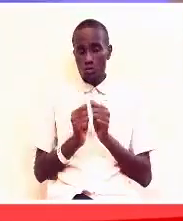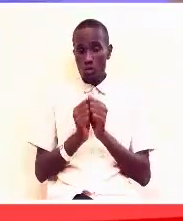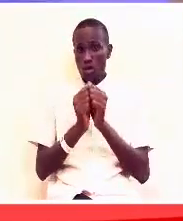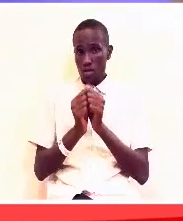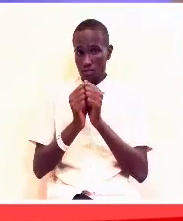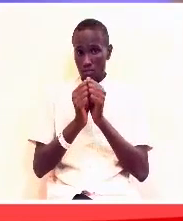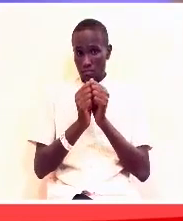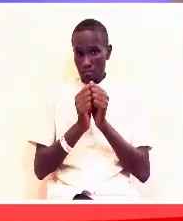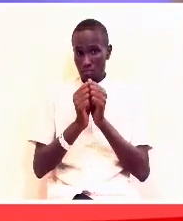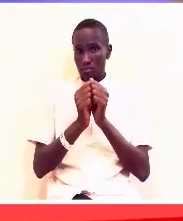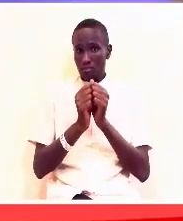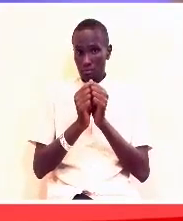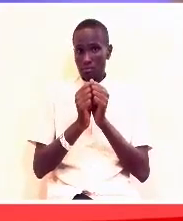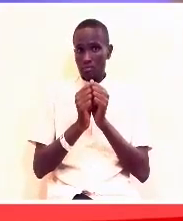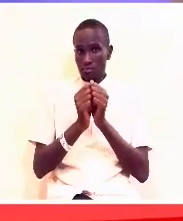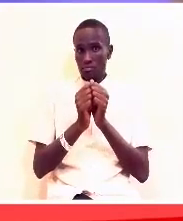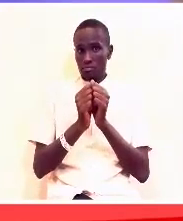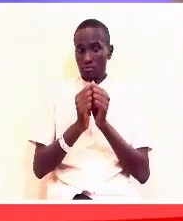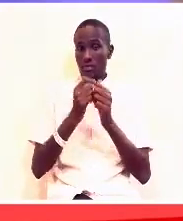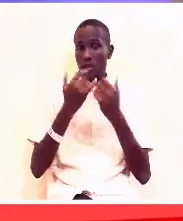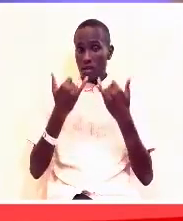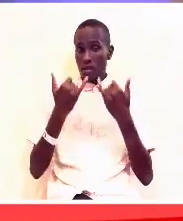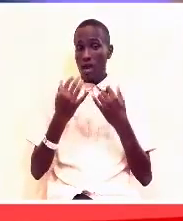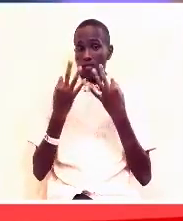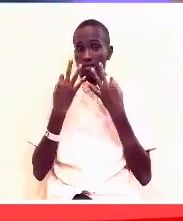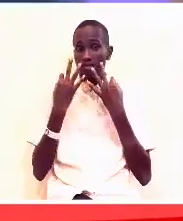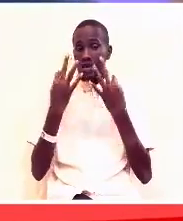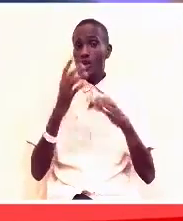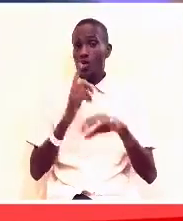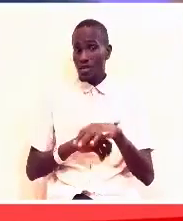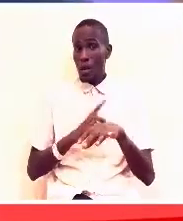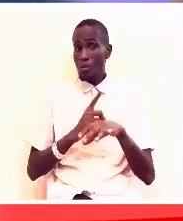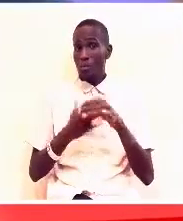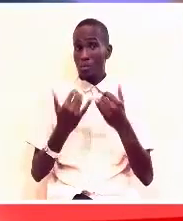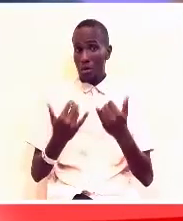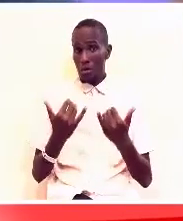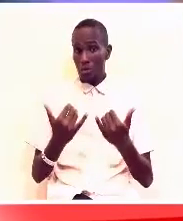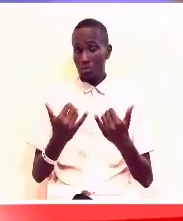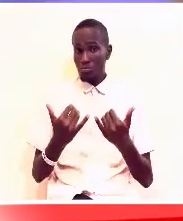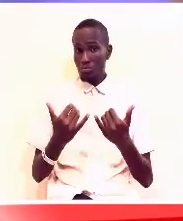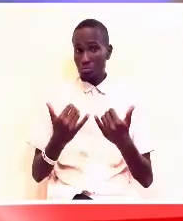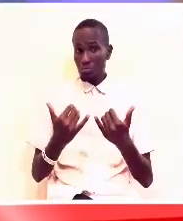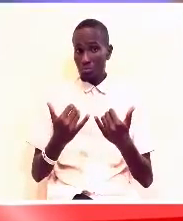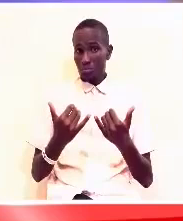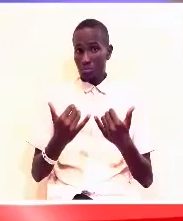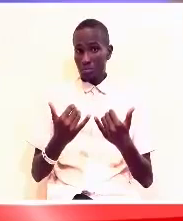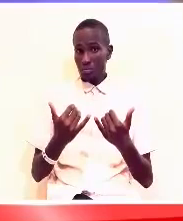in this final phase here. She's now